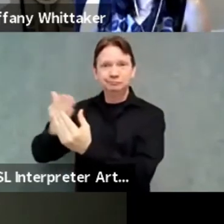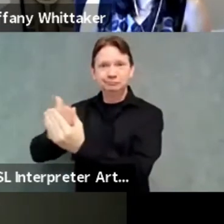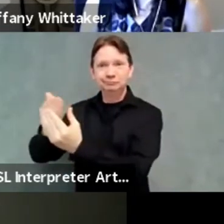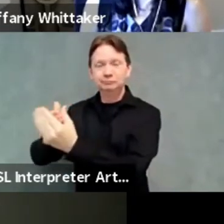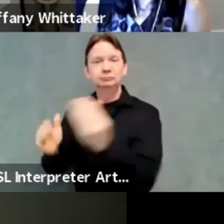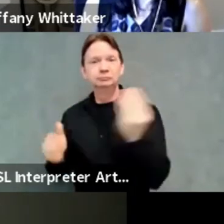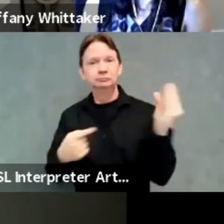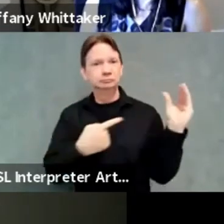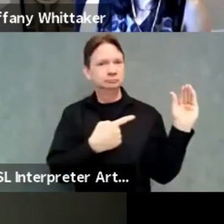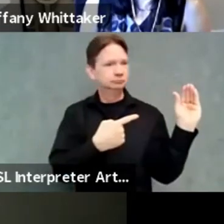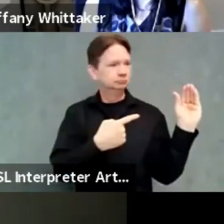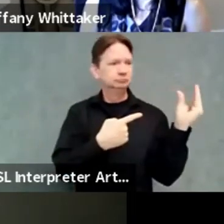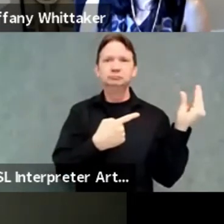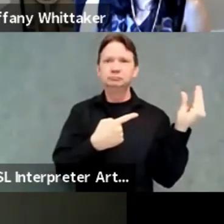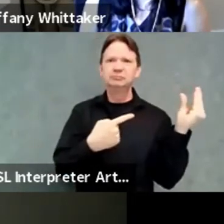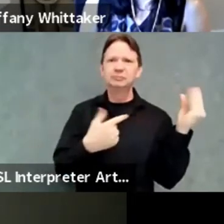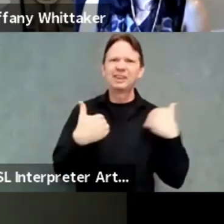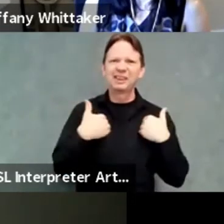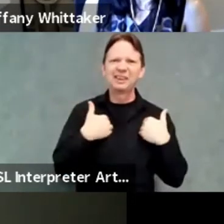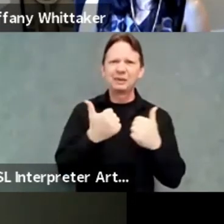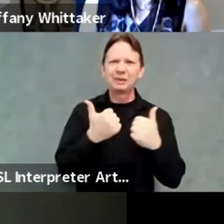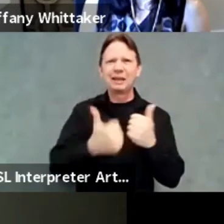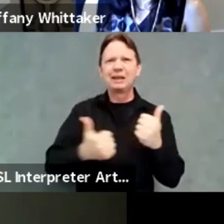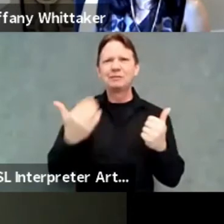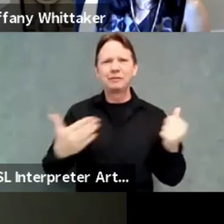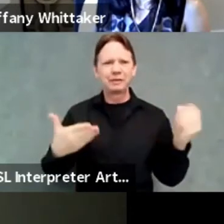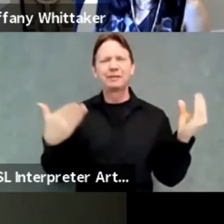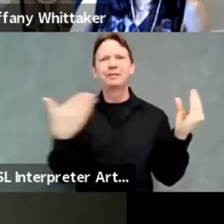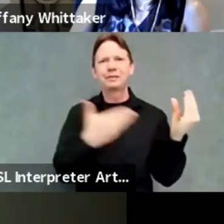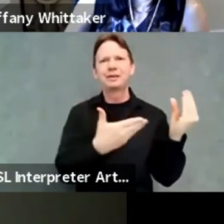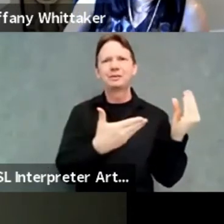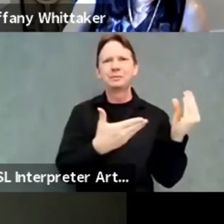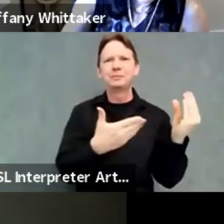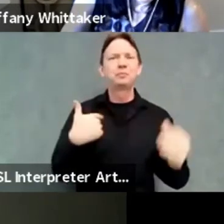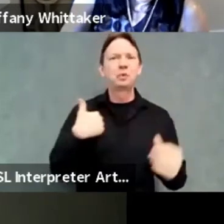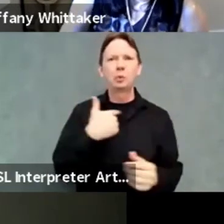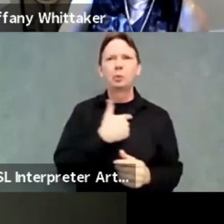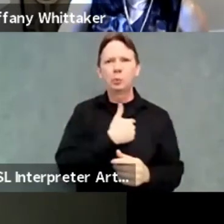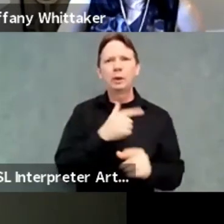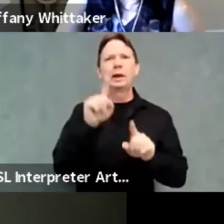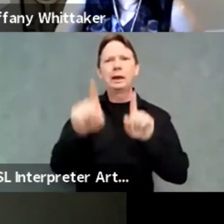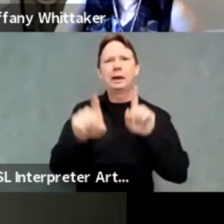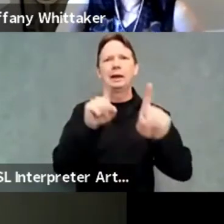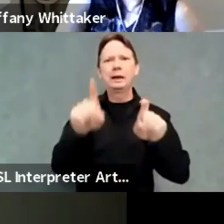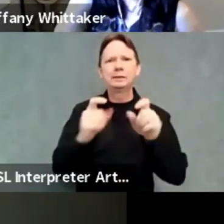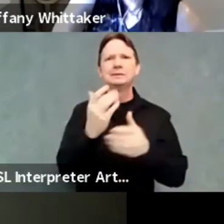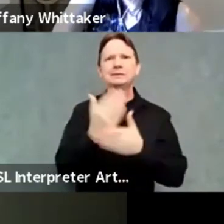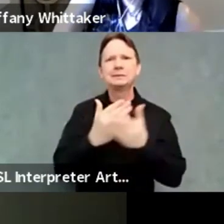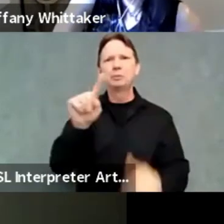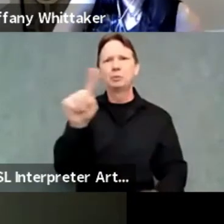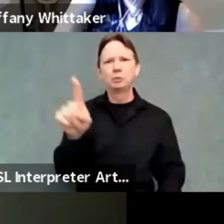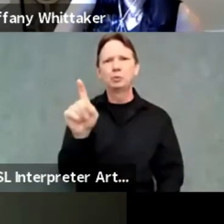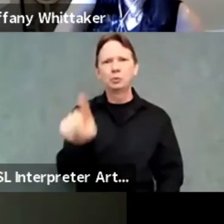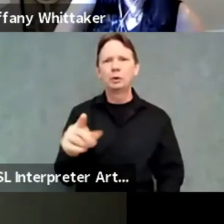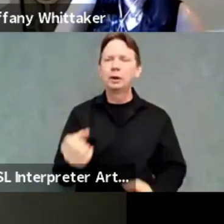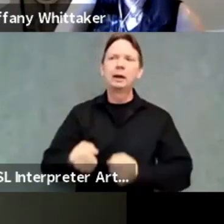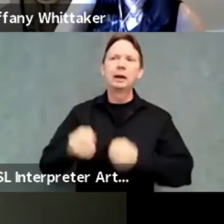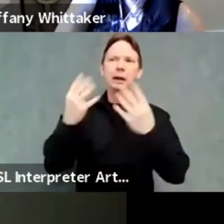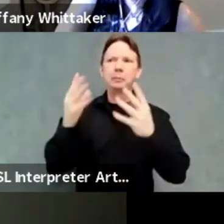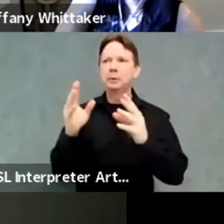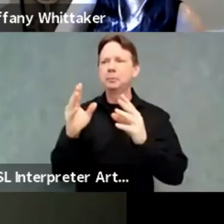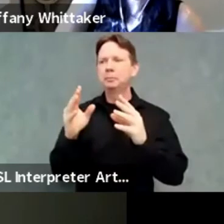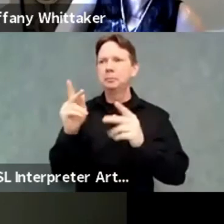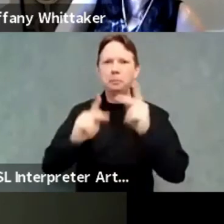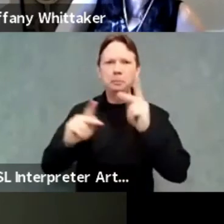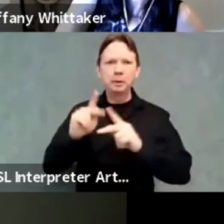Can you attach that form? How many people came to your business meeting? Last year is a dreadful example, because in 2020, the meeting didn't happen.